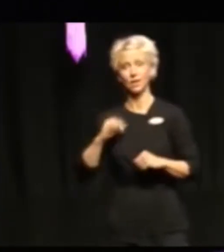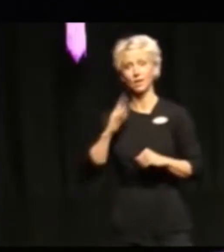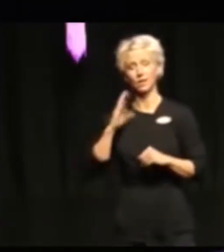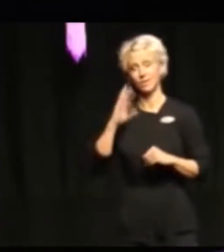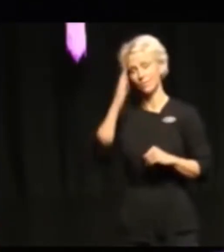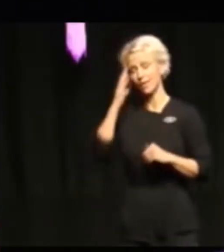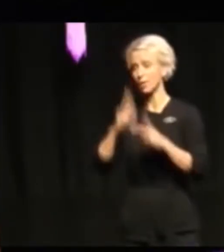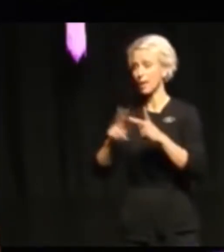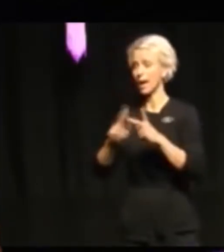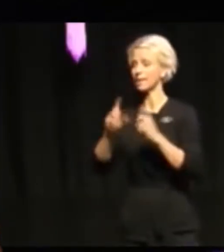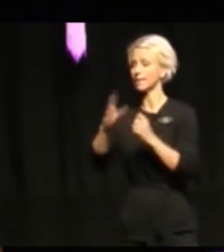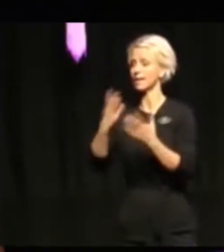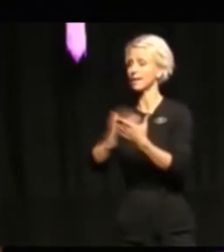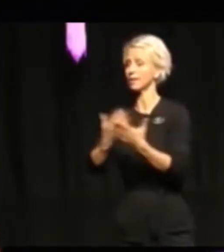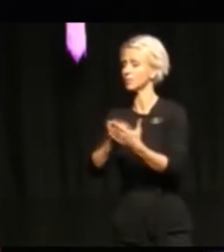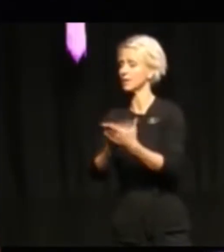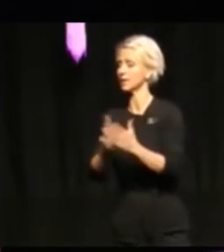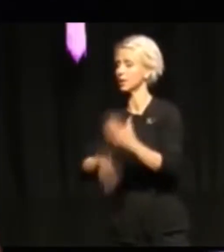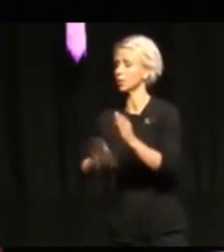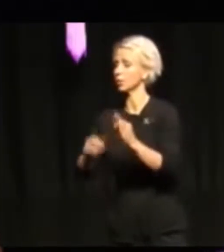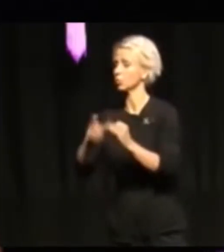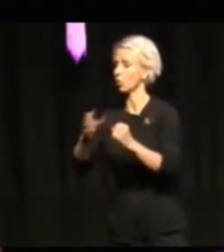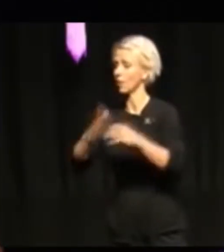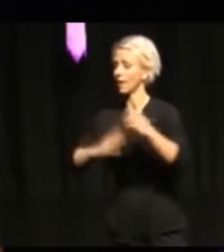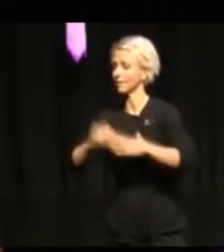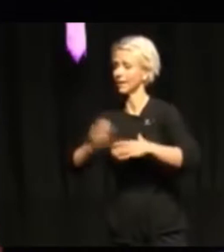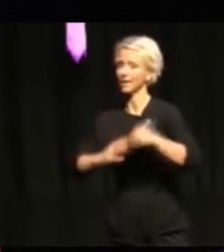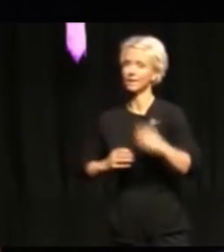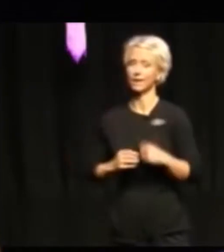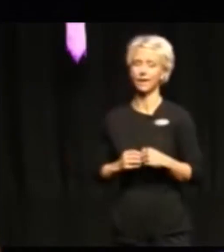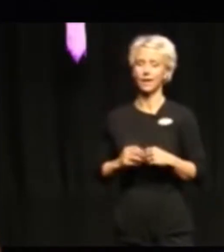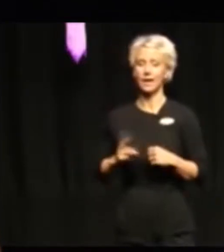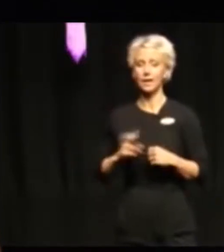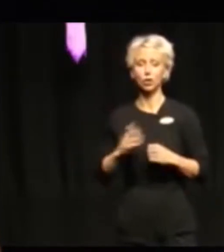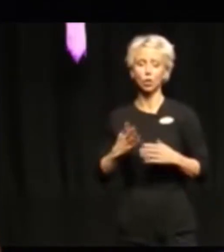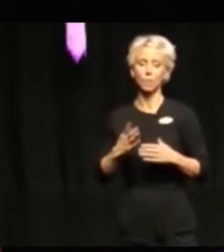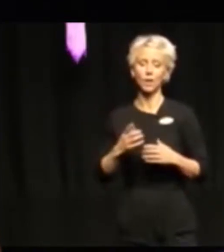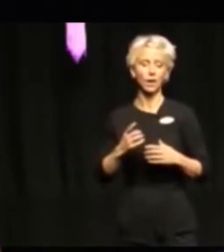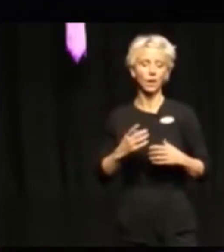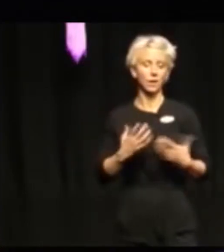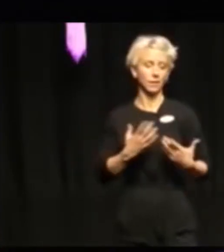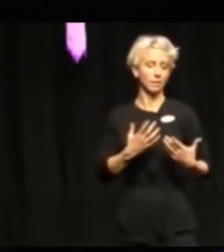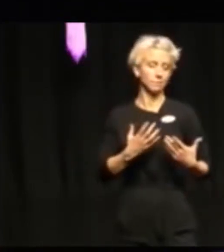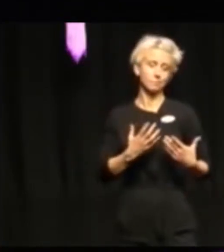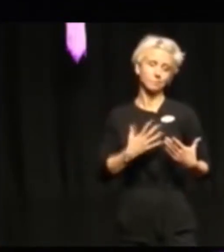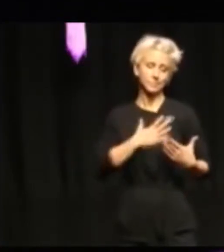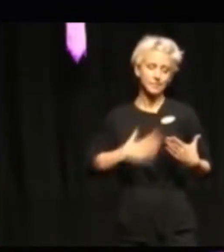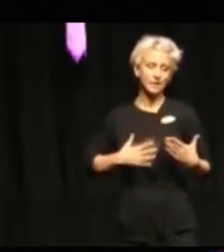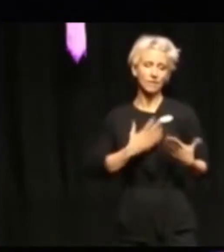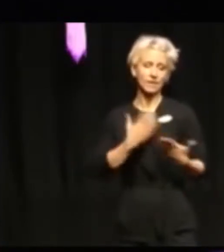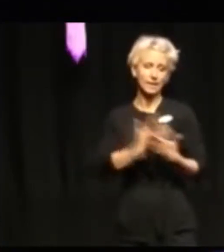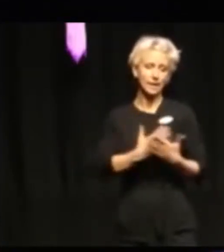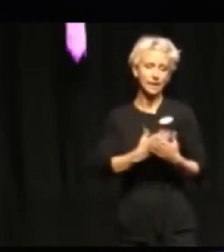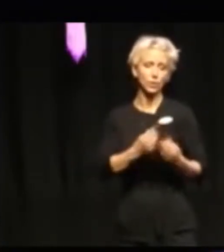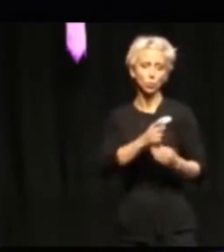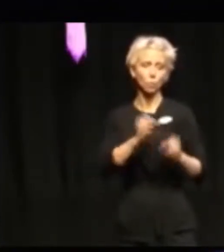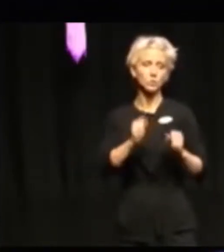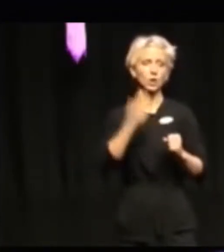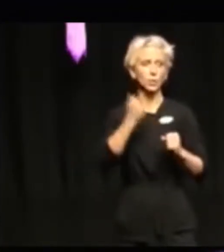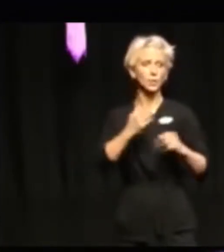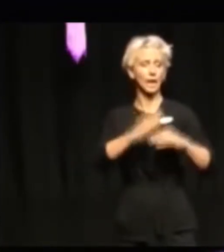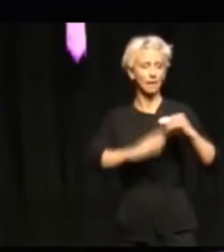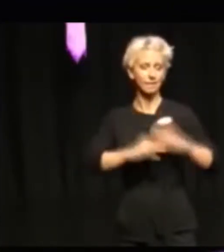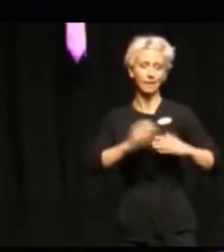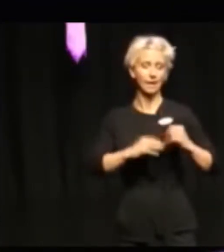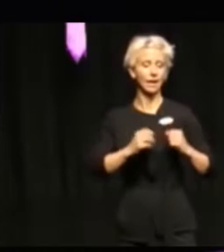wealthy country does its foreign aid, or even how a not-so-wealthy country does its trade agreements if that trade might end up with an